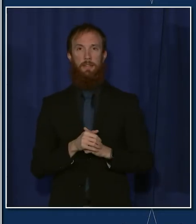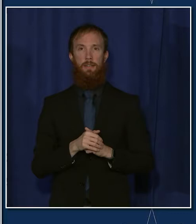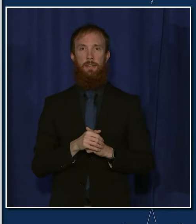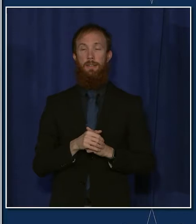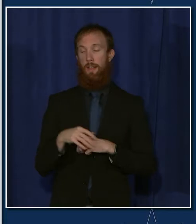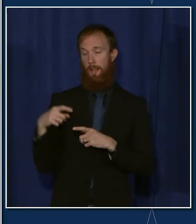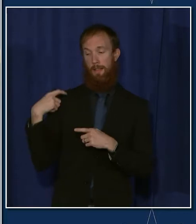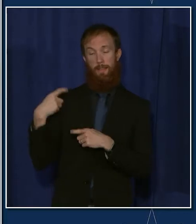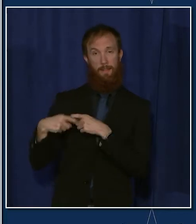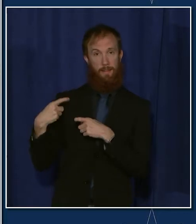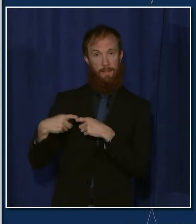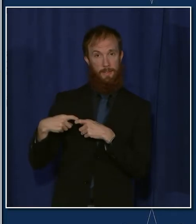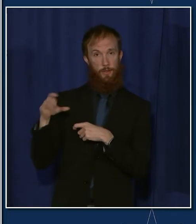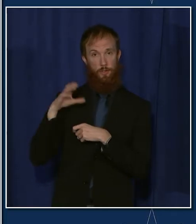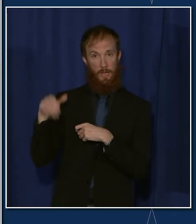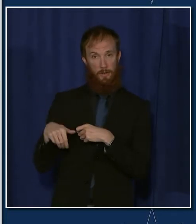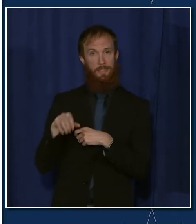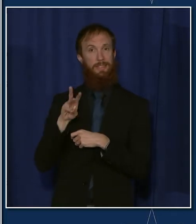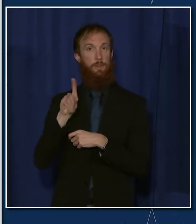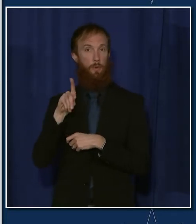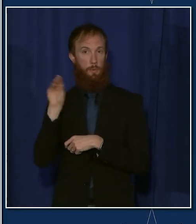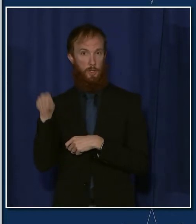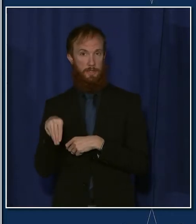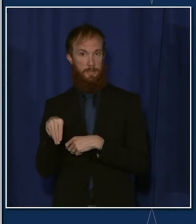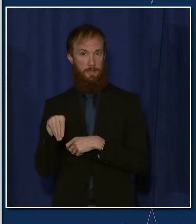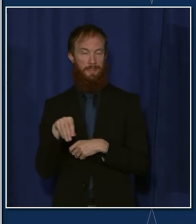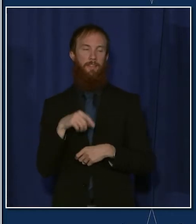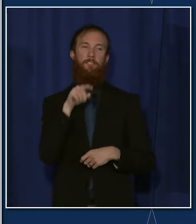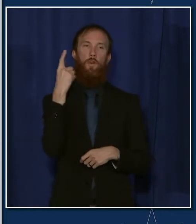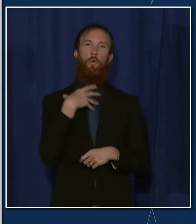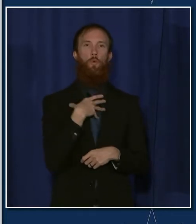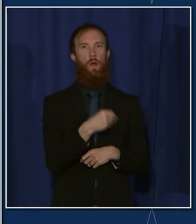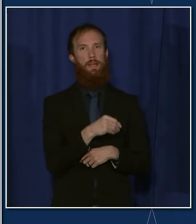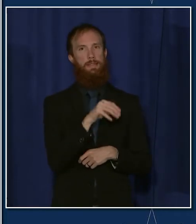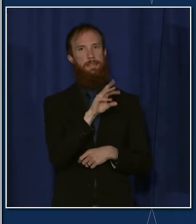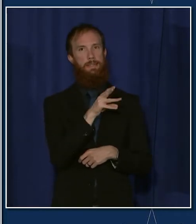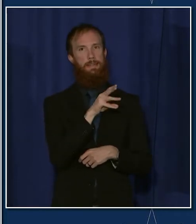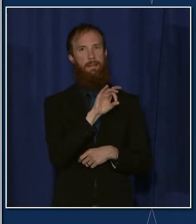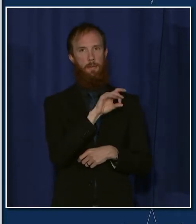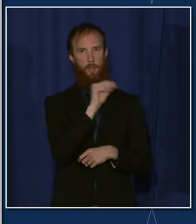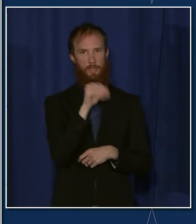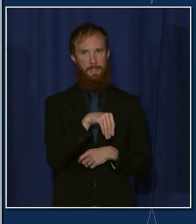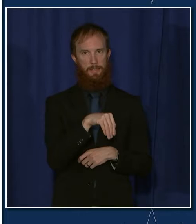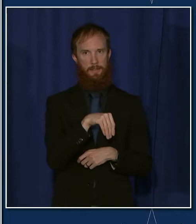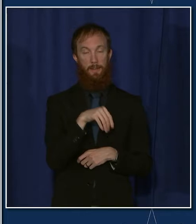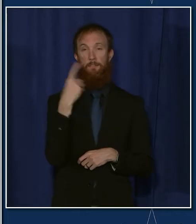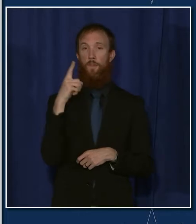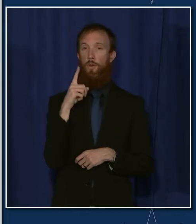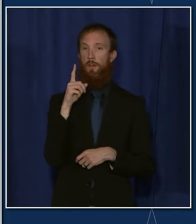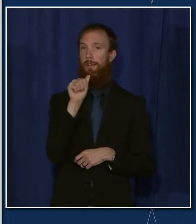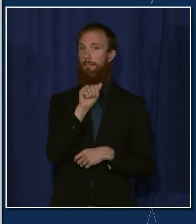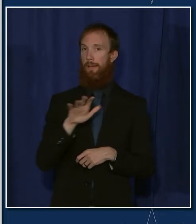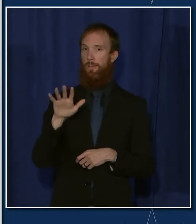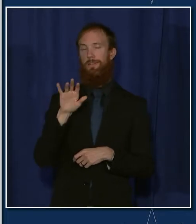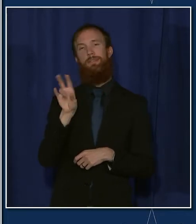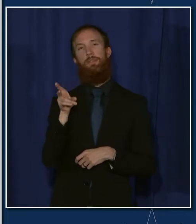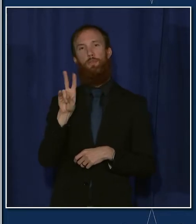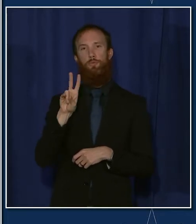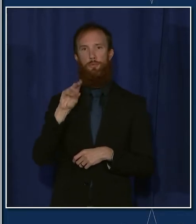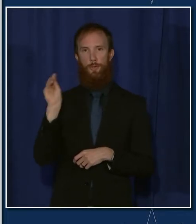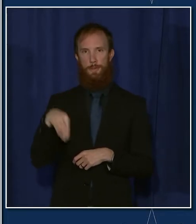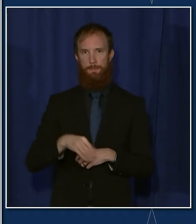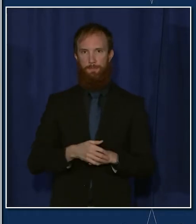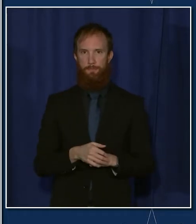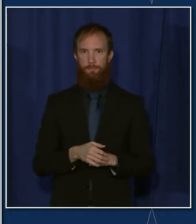Latinx Chicagoans, 68% of white Chicagoans, and 72% of Asian Chicagoans. So we